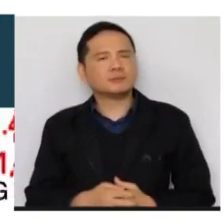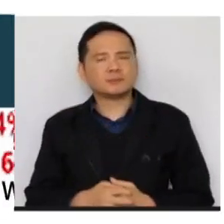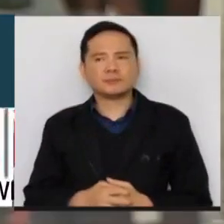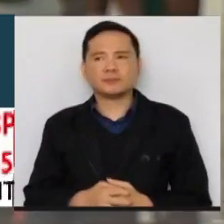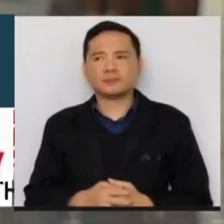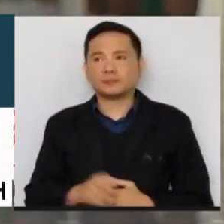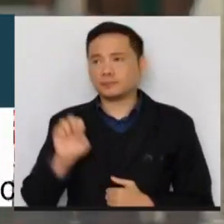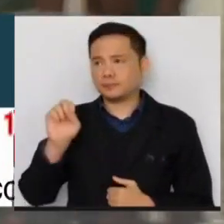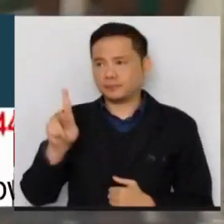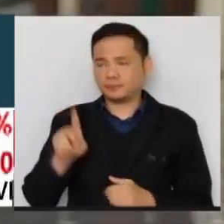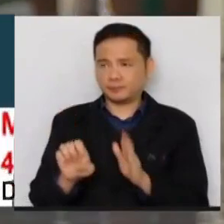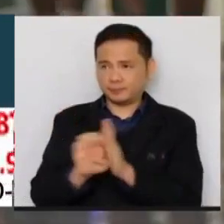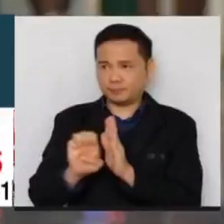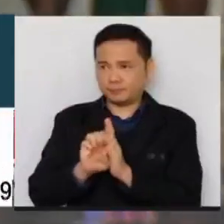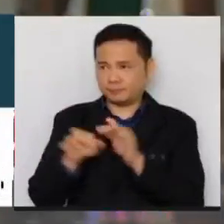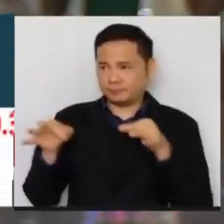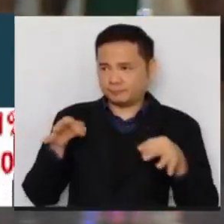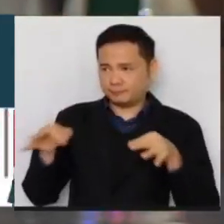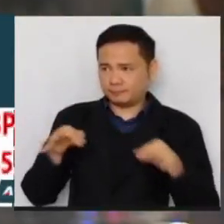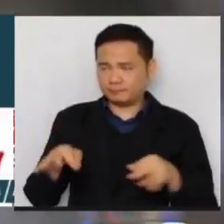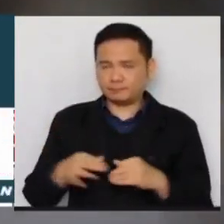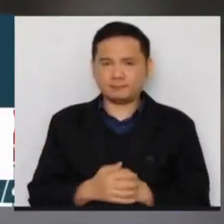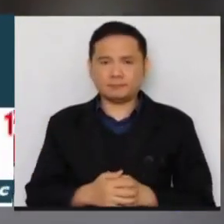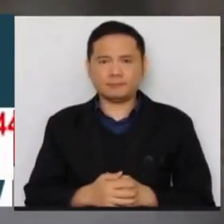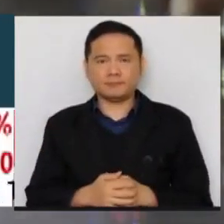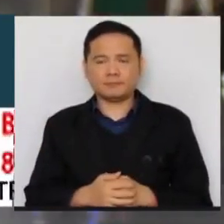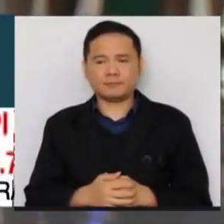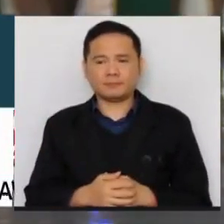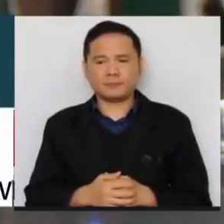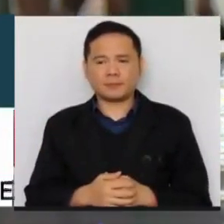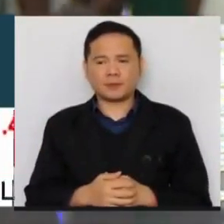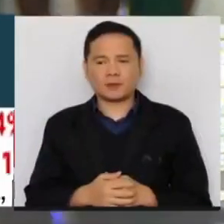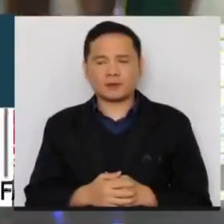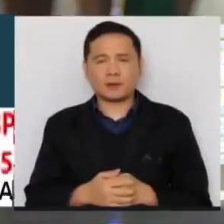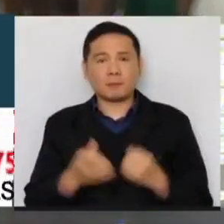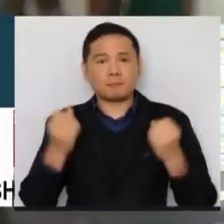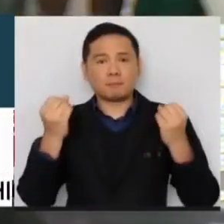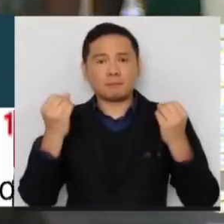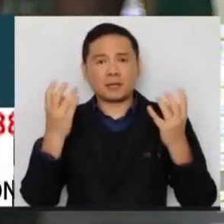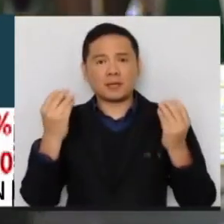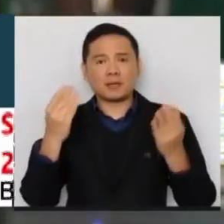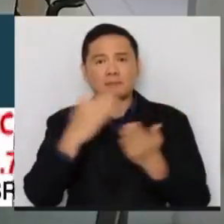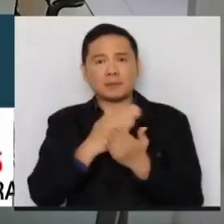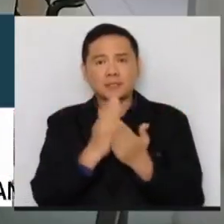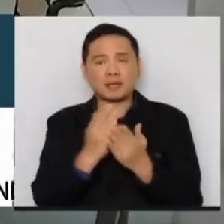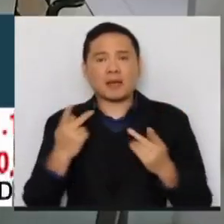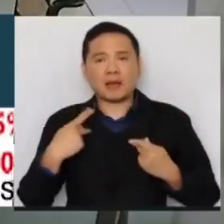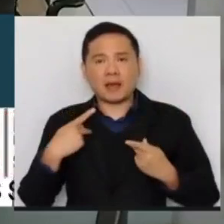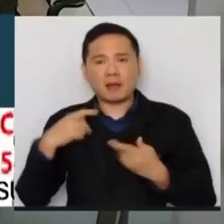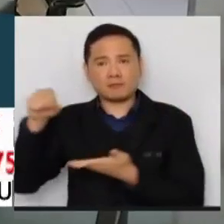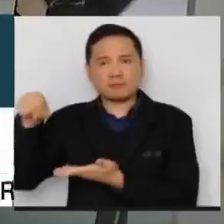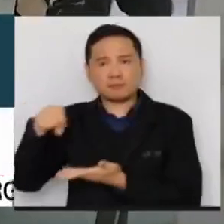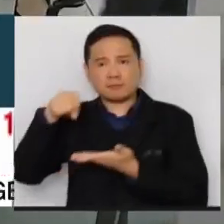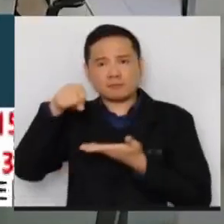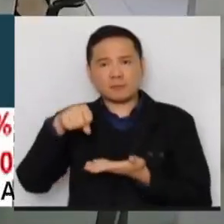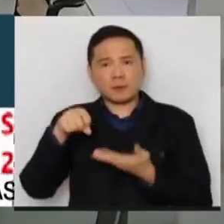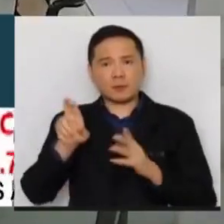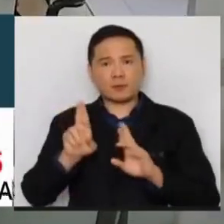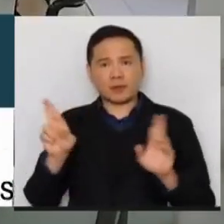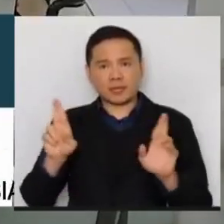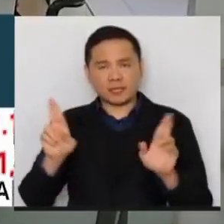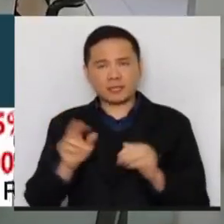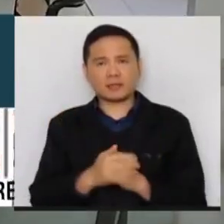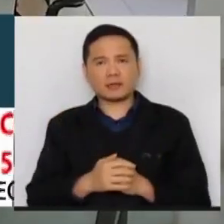example, di ba? Ang dami nating re-revert na budget. Ang ibig sabihin nun, naka-budget yan para sa isang bagay. Hindi